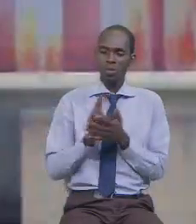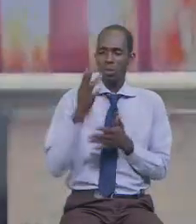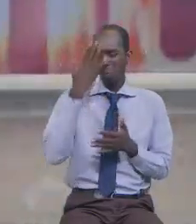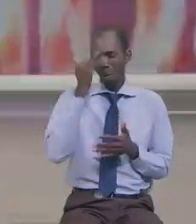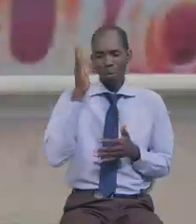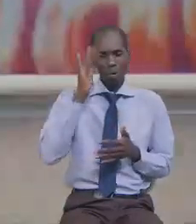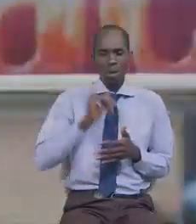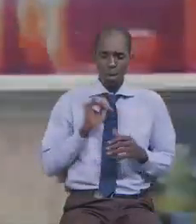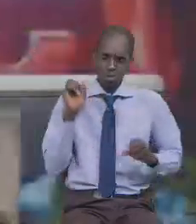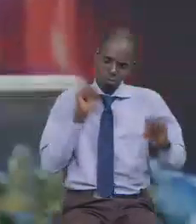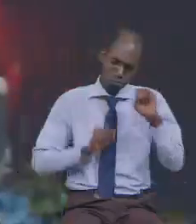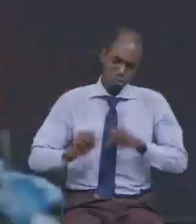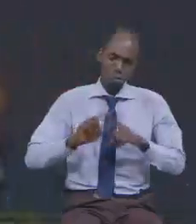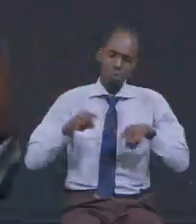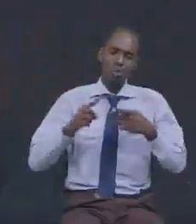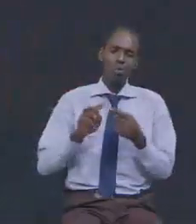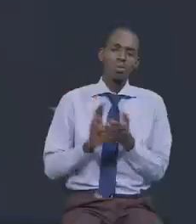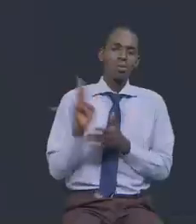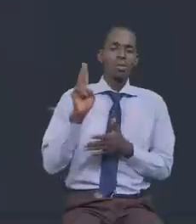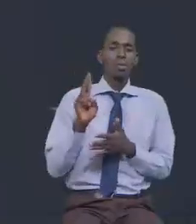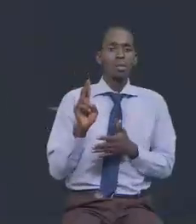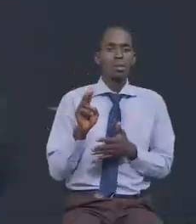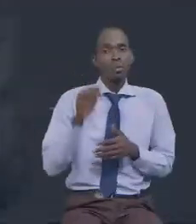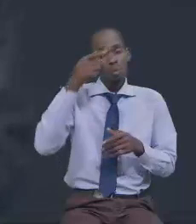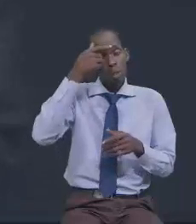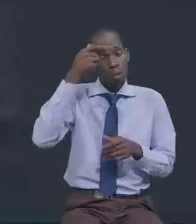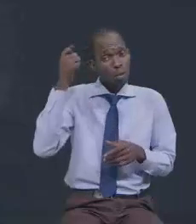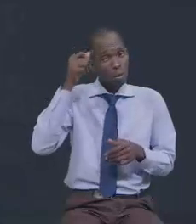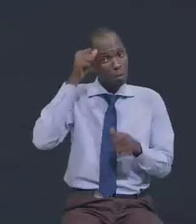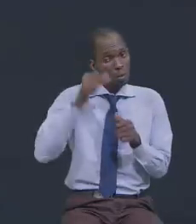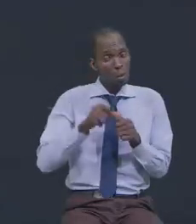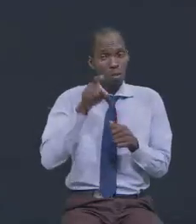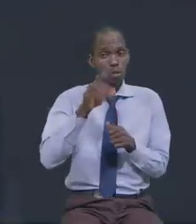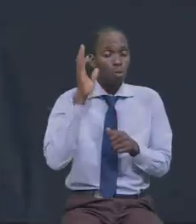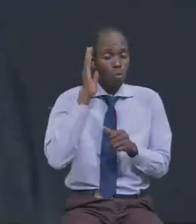getting. Because you will have what you say. And this teacher,